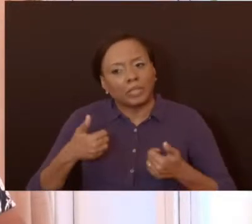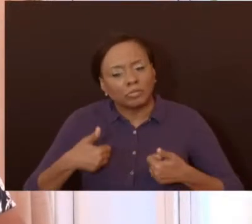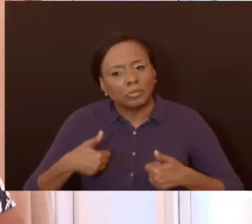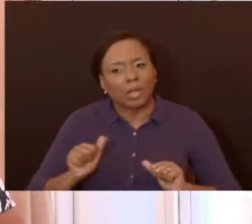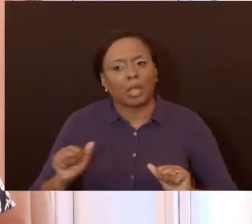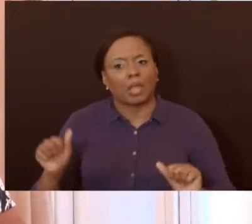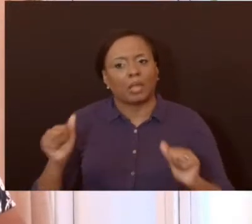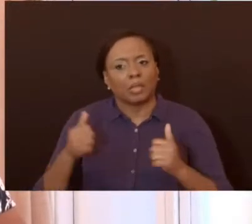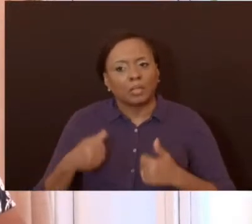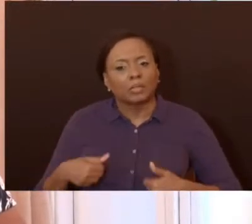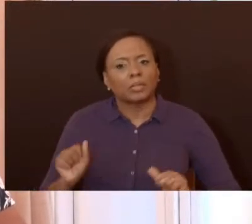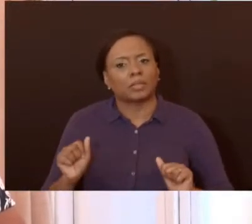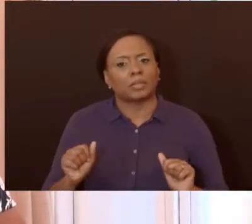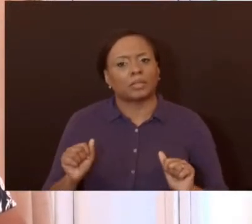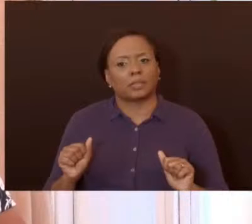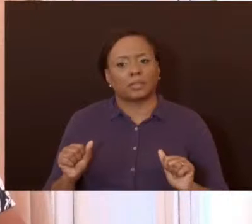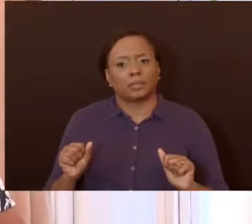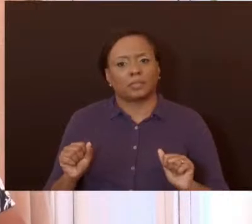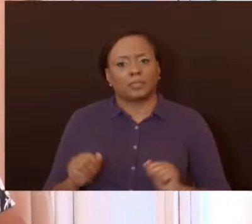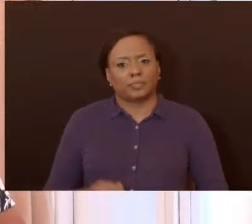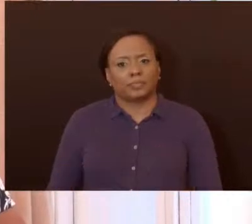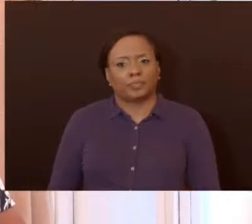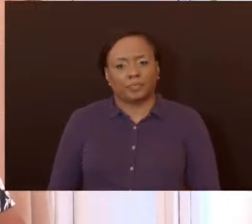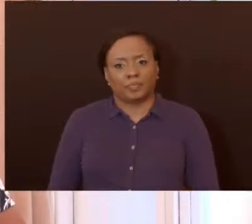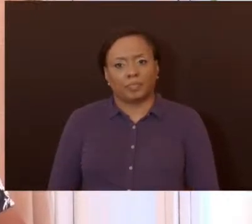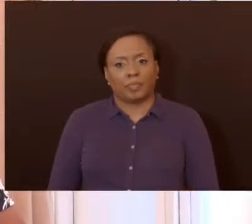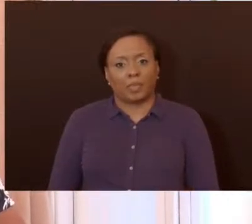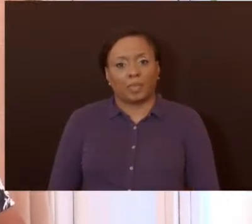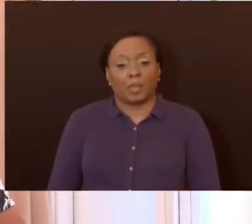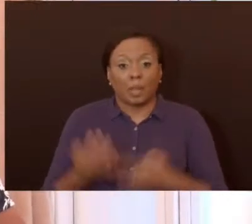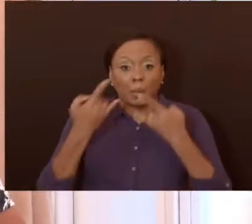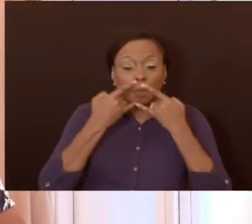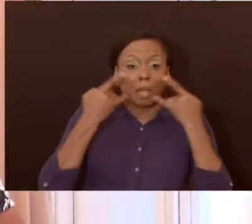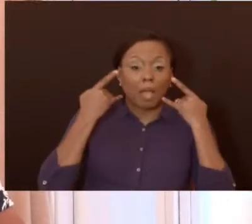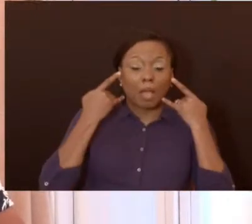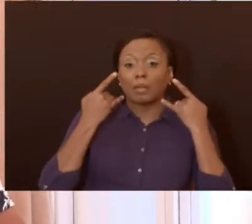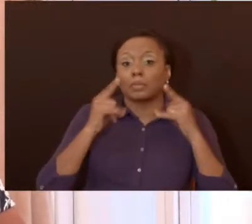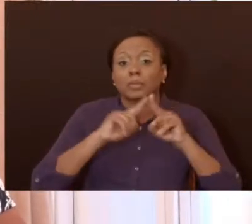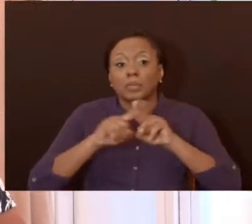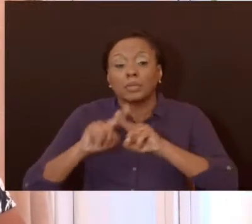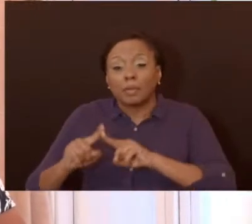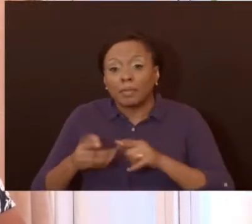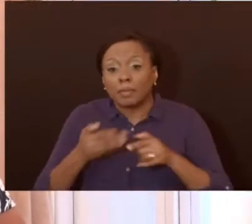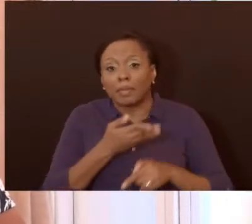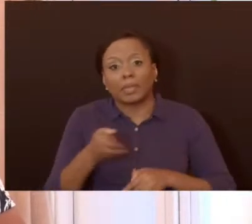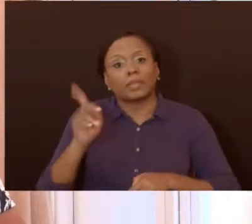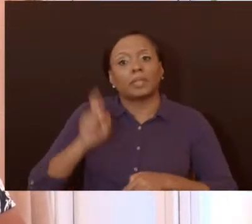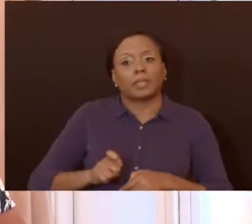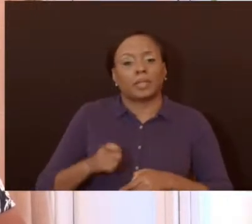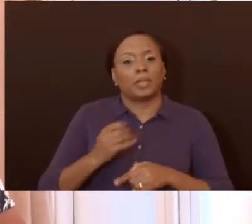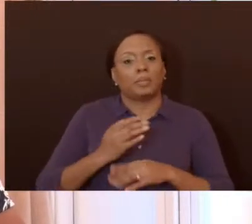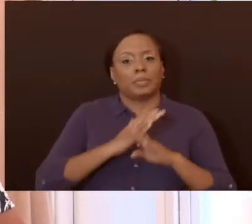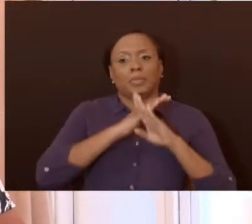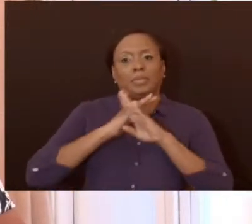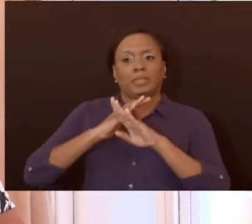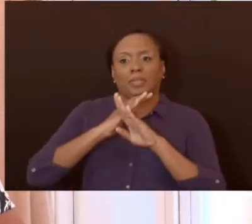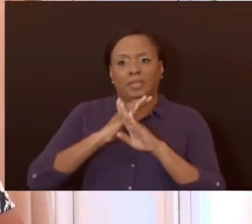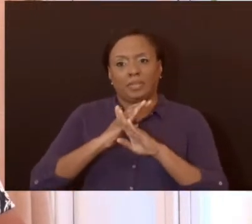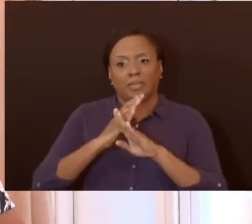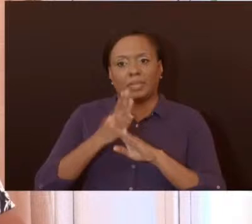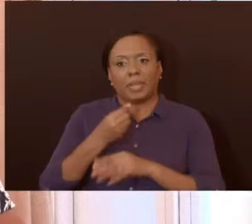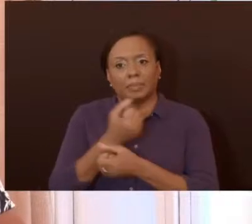because these are the things that are going to reduce the risk to ourselves and to others. We need to protect our vulnerable